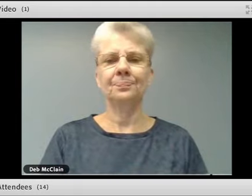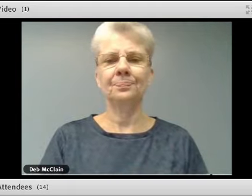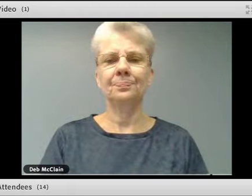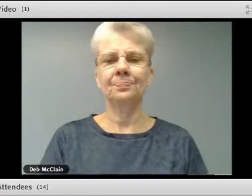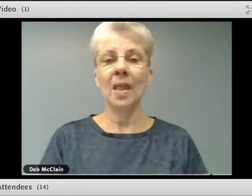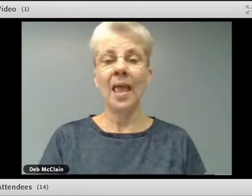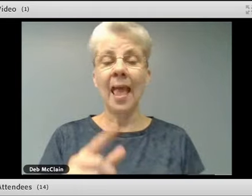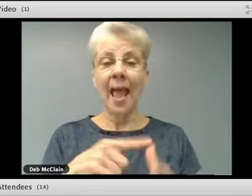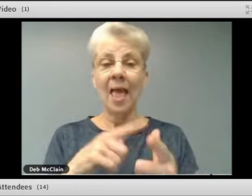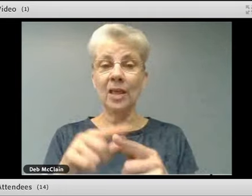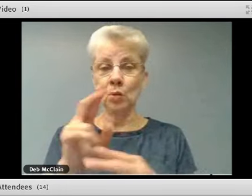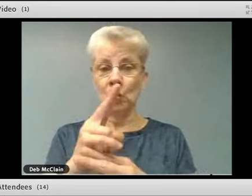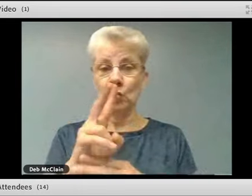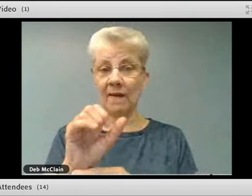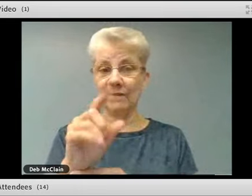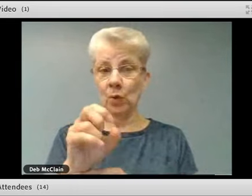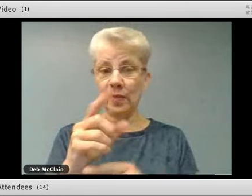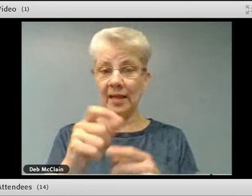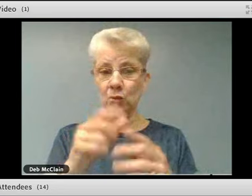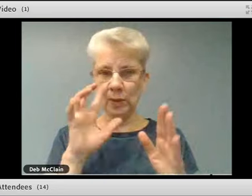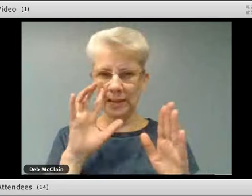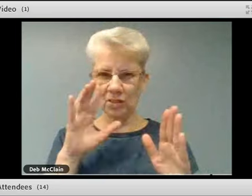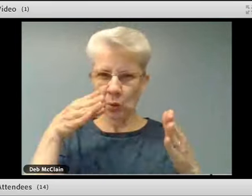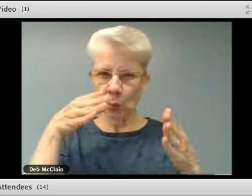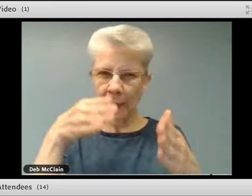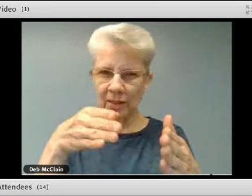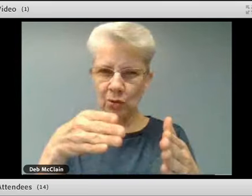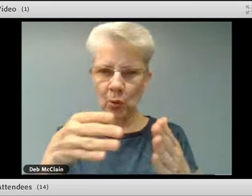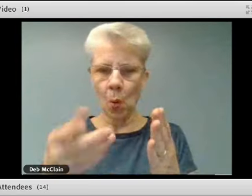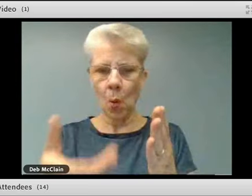into. You can page through a book,